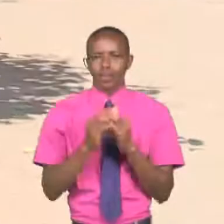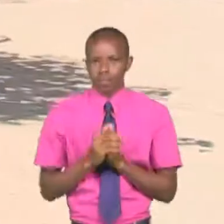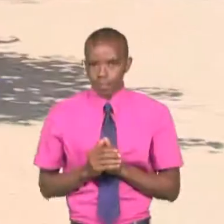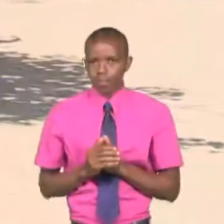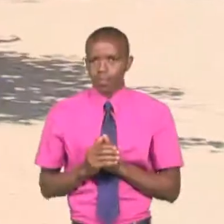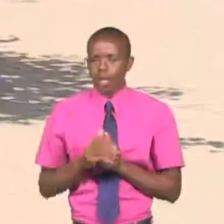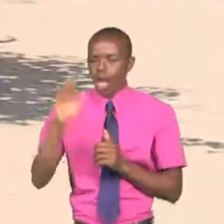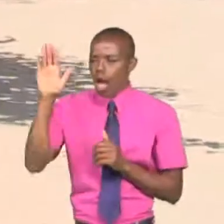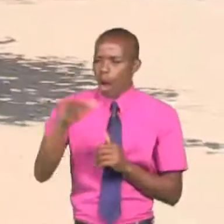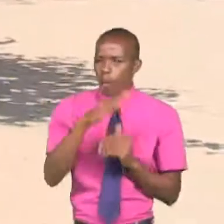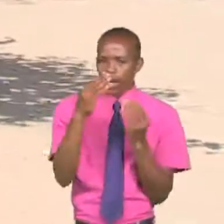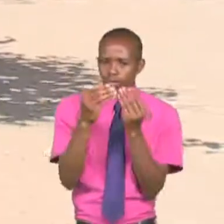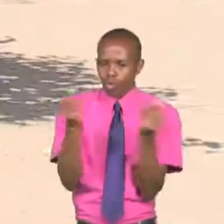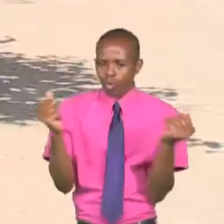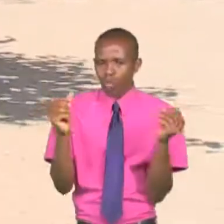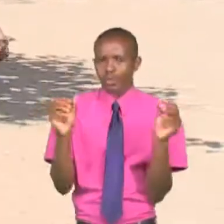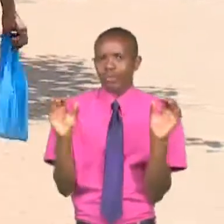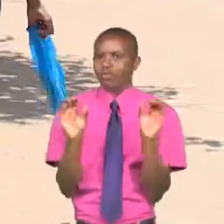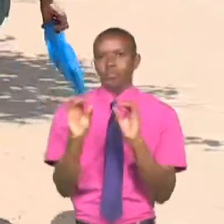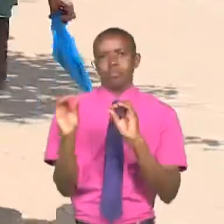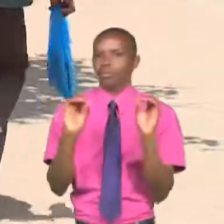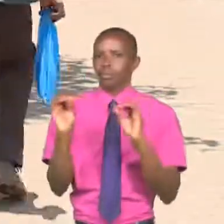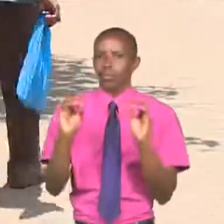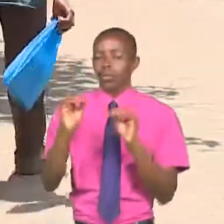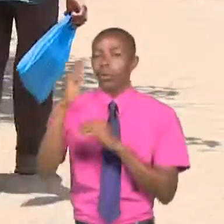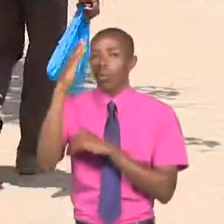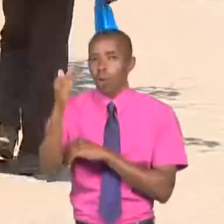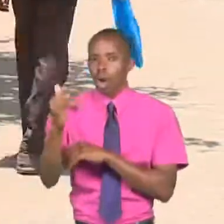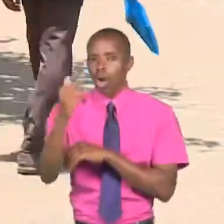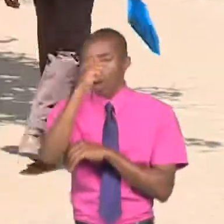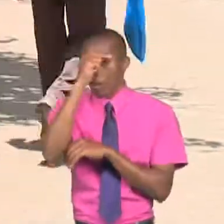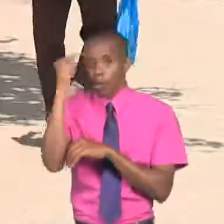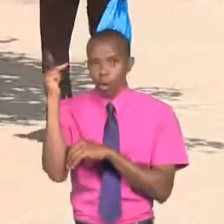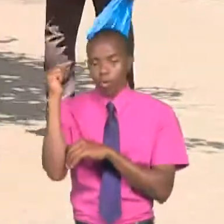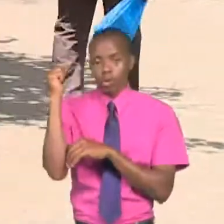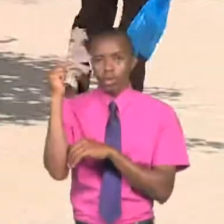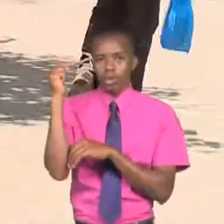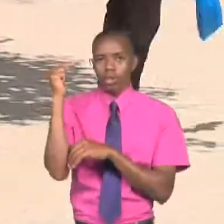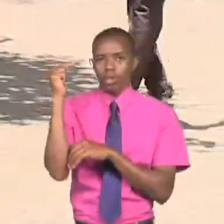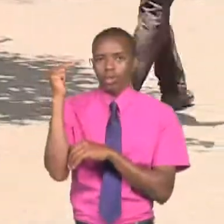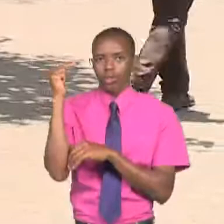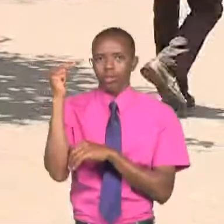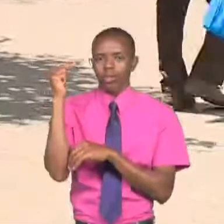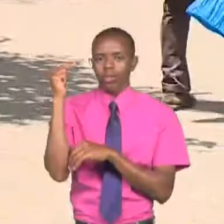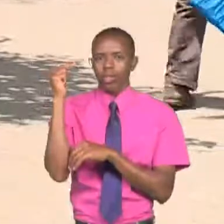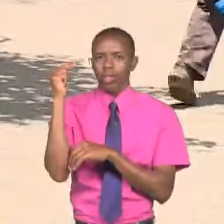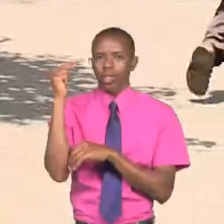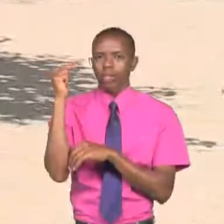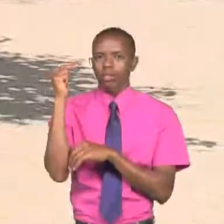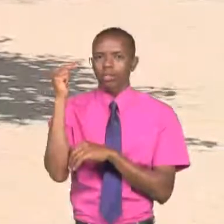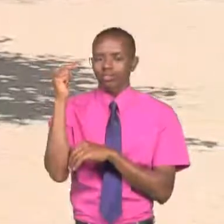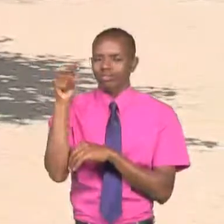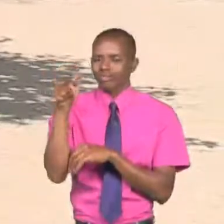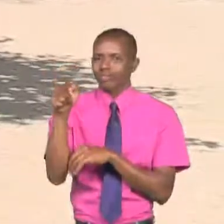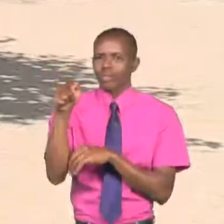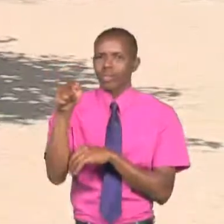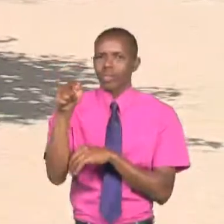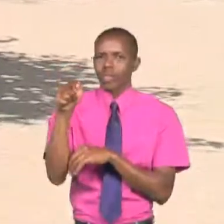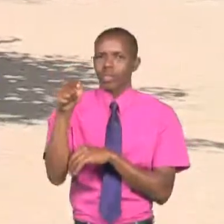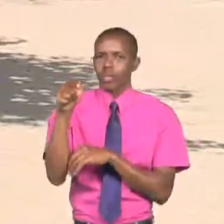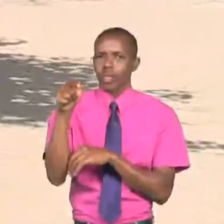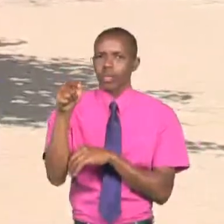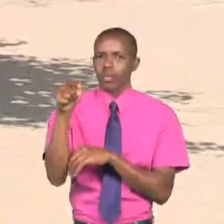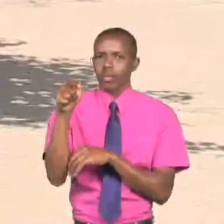dissolve the parliament because it brings some kind of, there will be some lacuna, there will be some